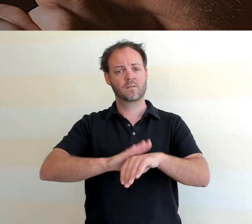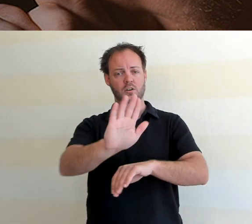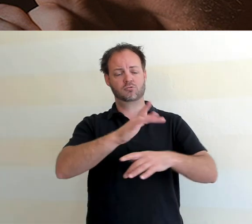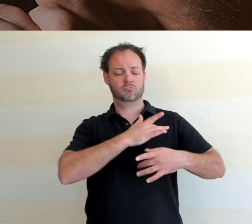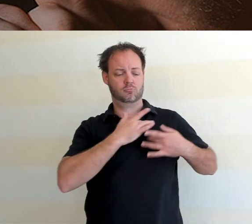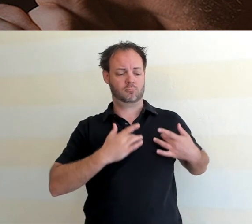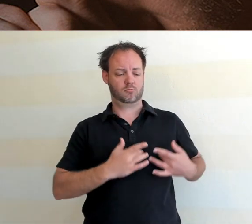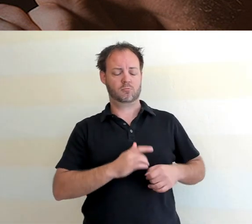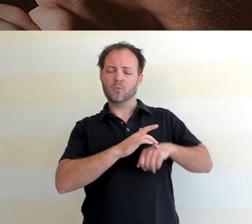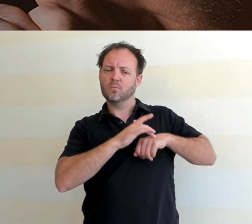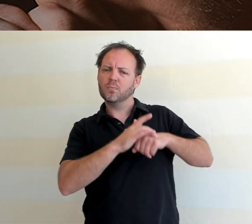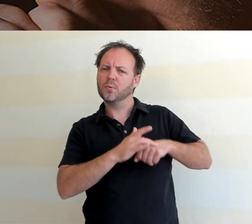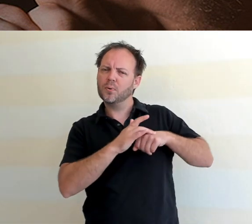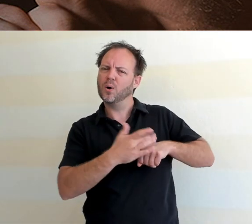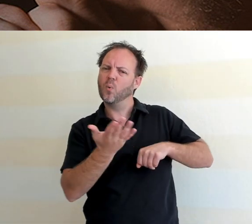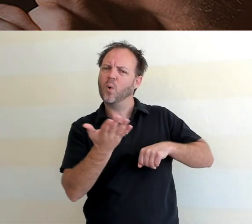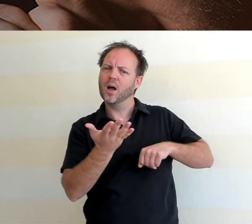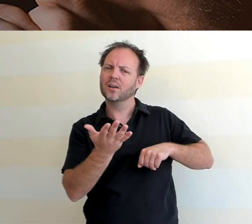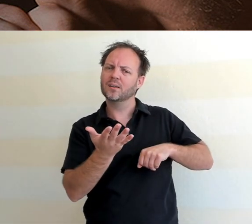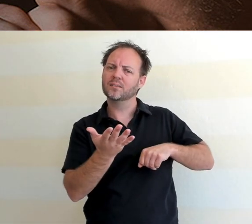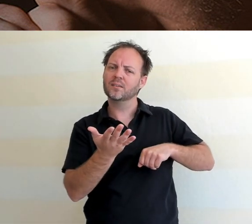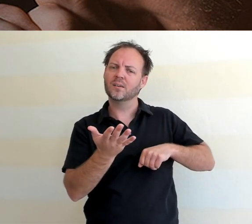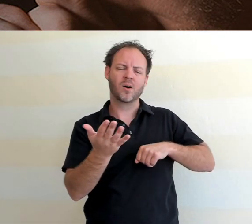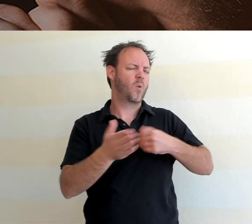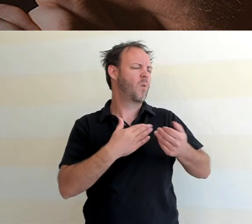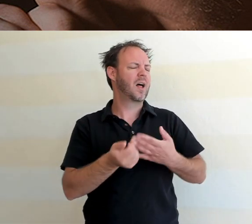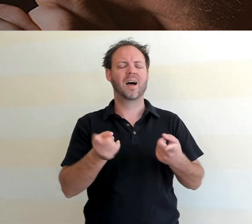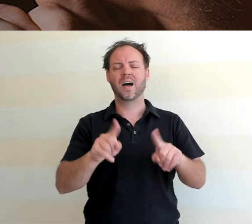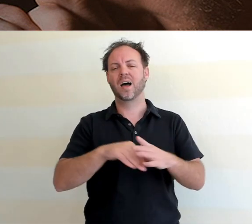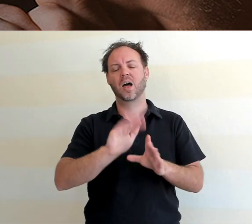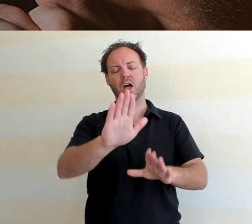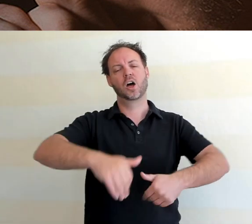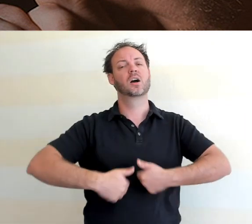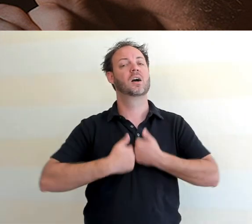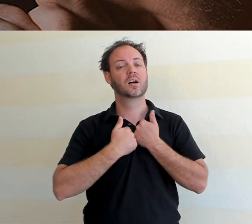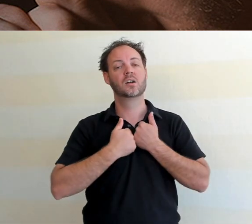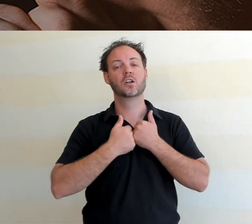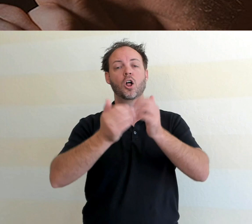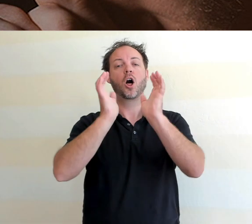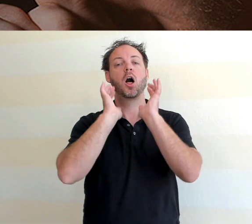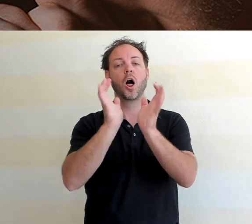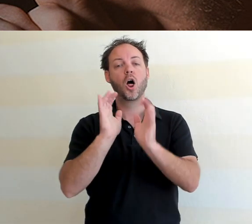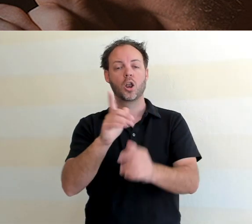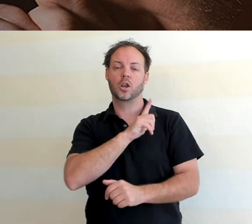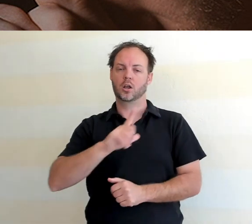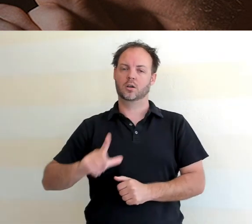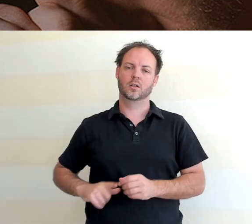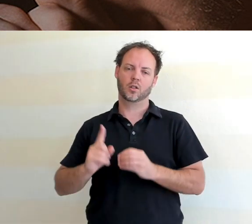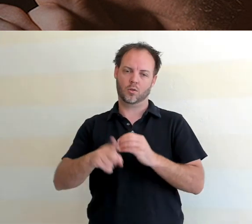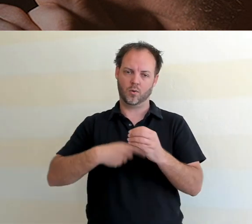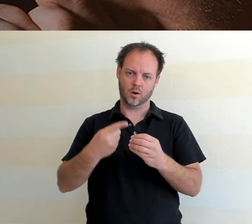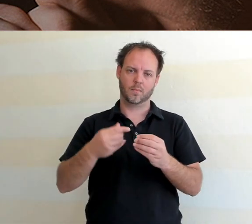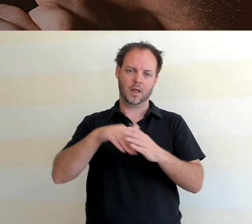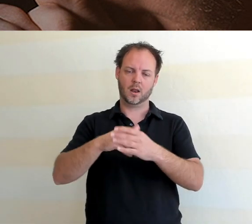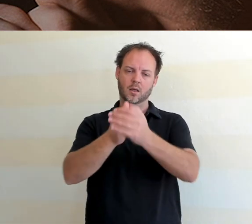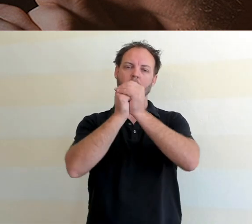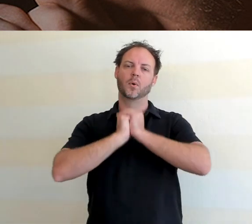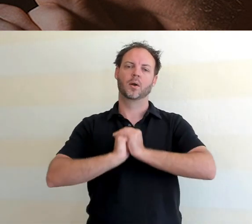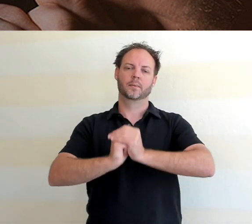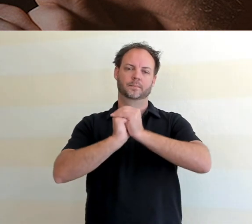heart, whatever is going on in your life, talk to the Lord about it in